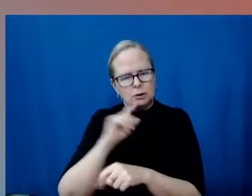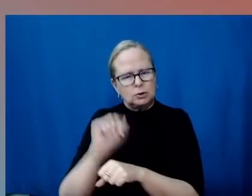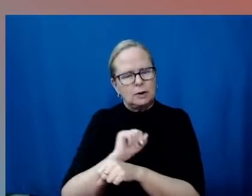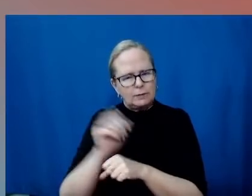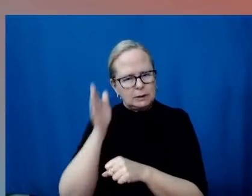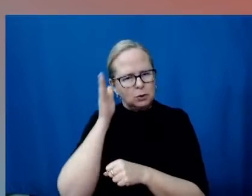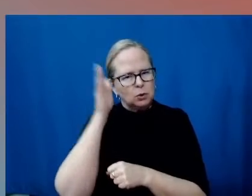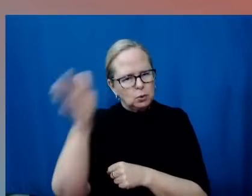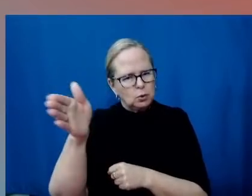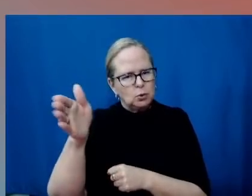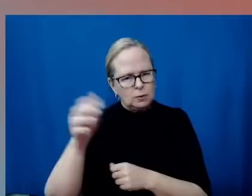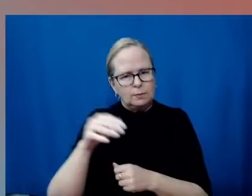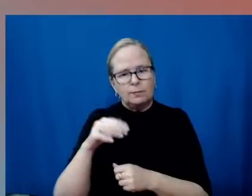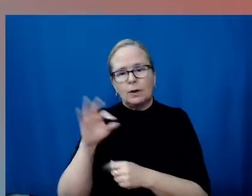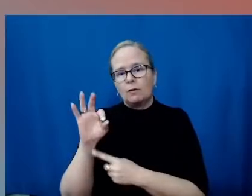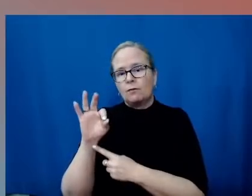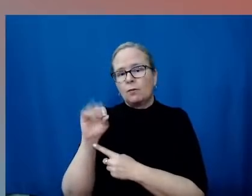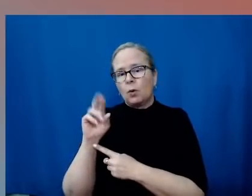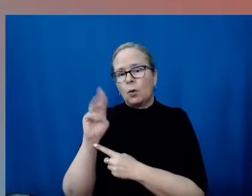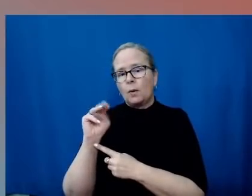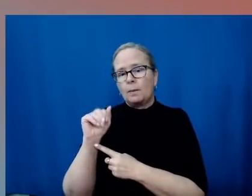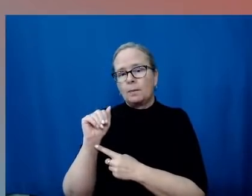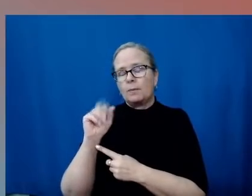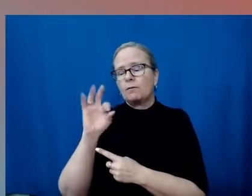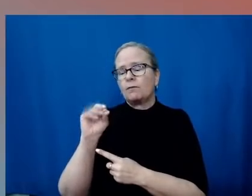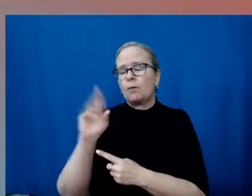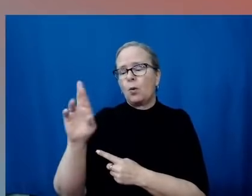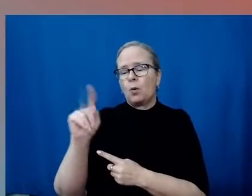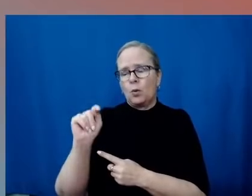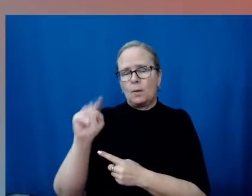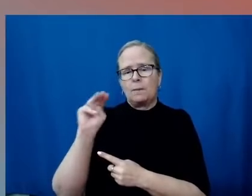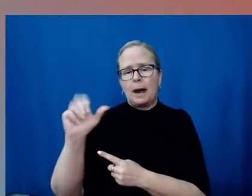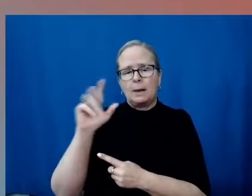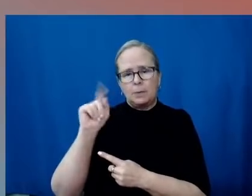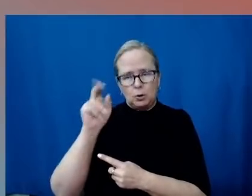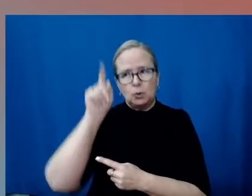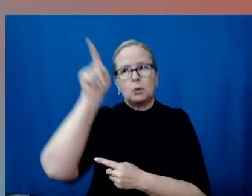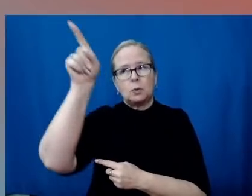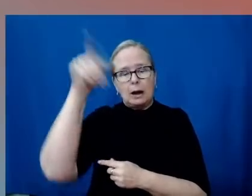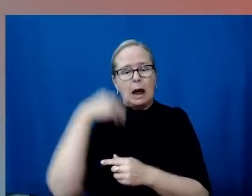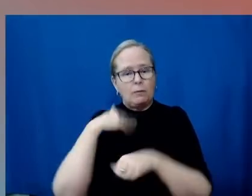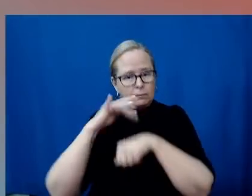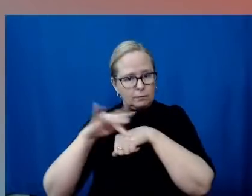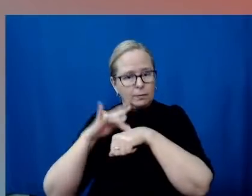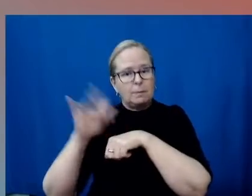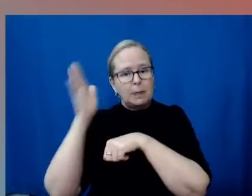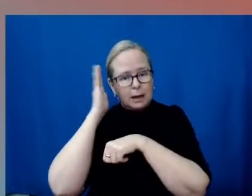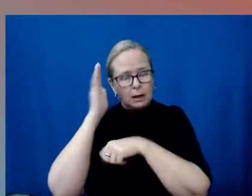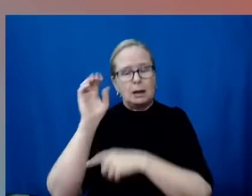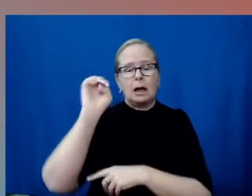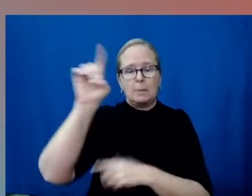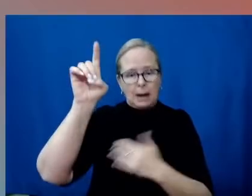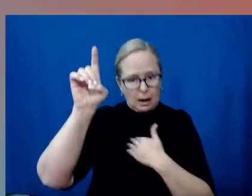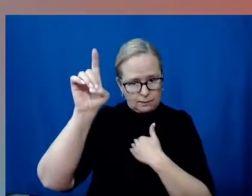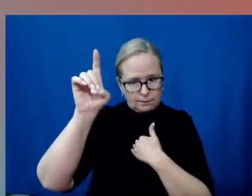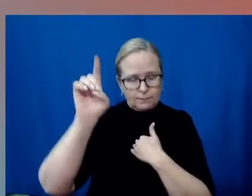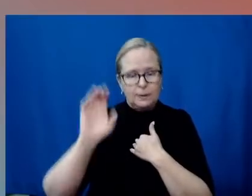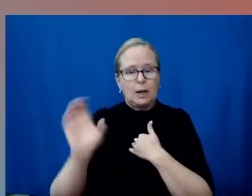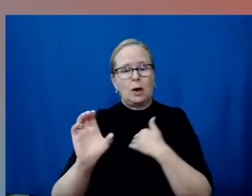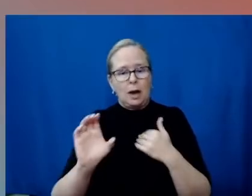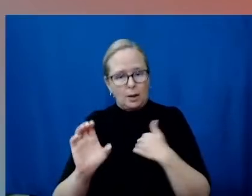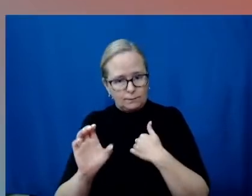Hat. Up in Fort Mac, they have some hospital beds while we're at our worst. But at the same time, Edmonton,